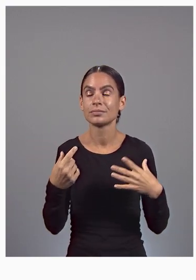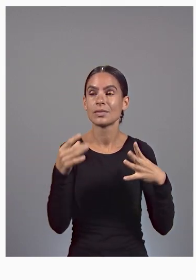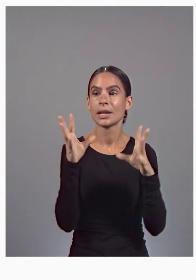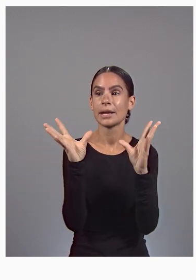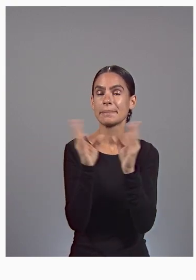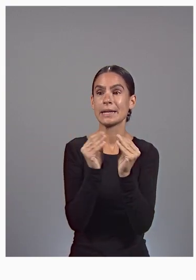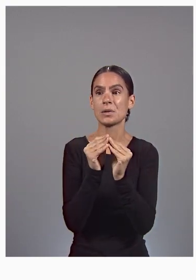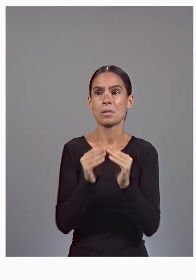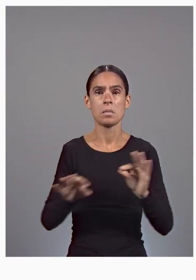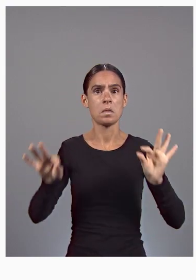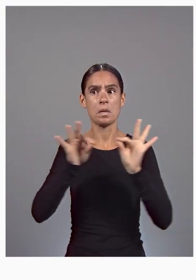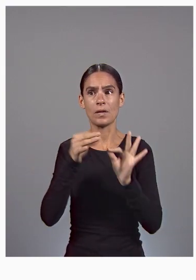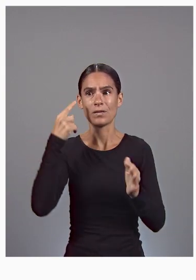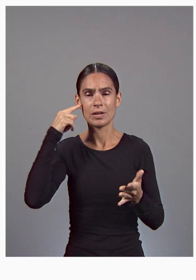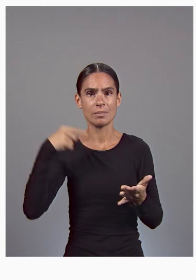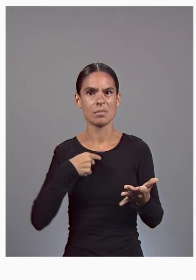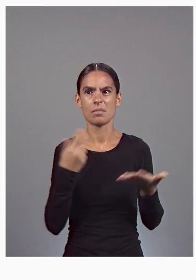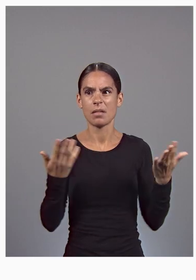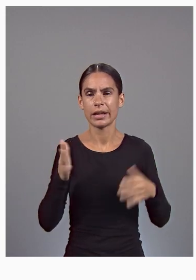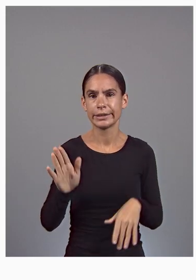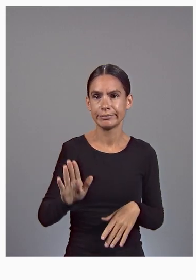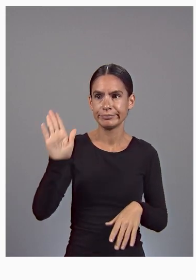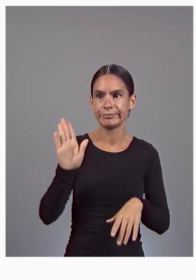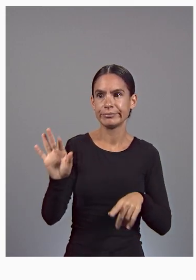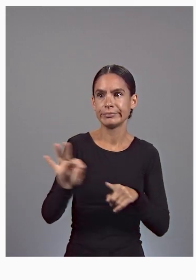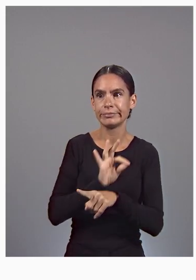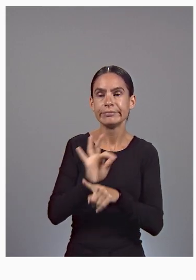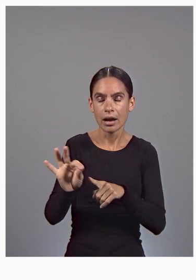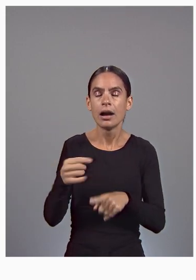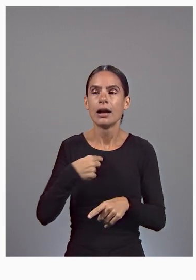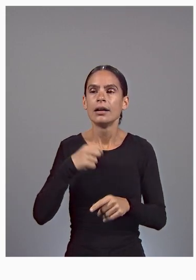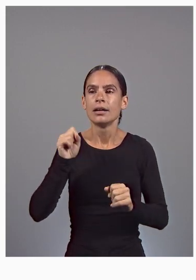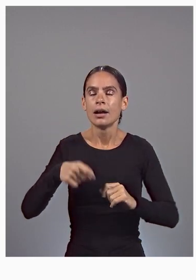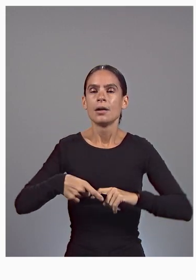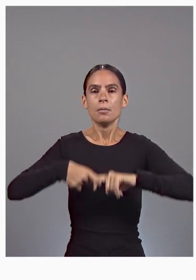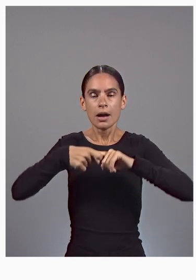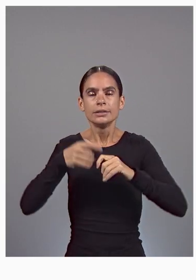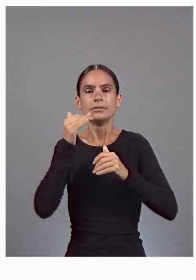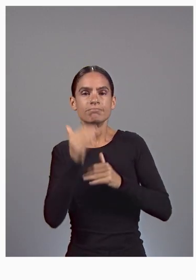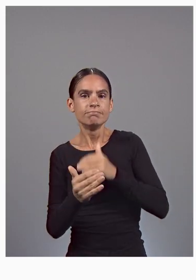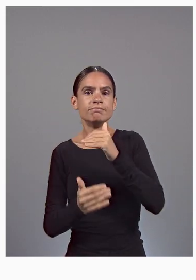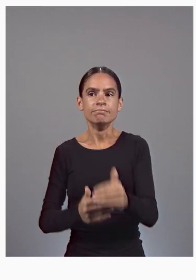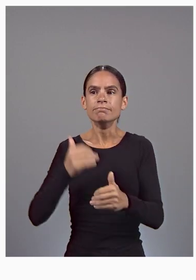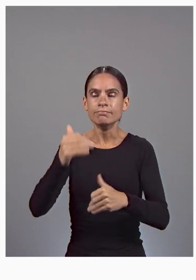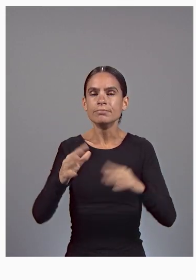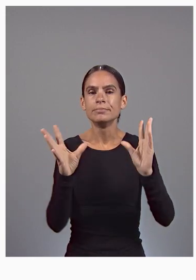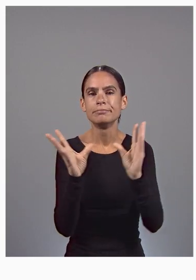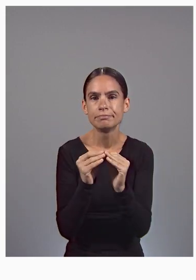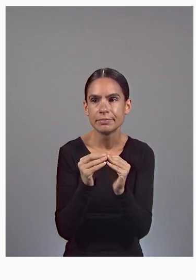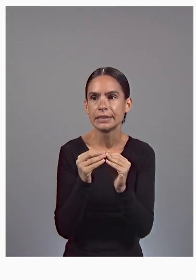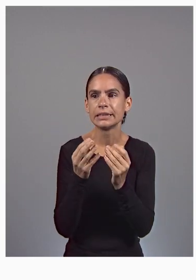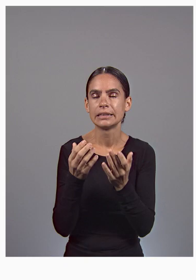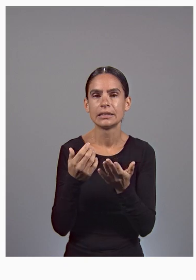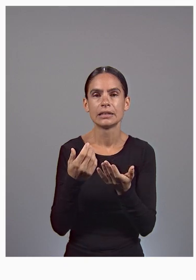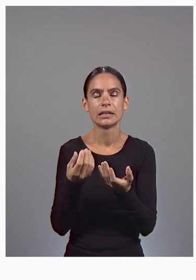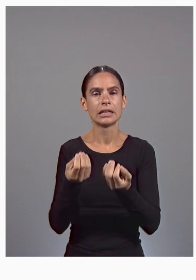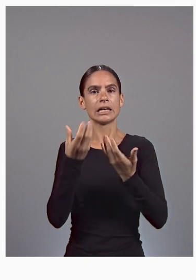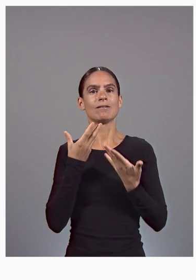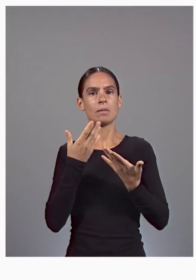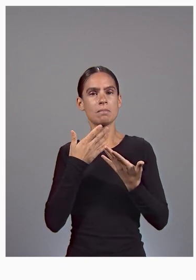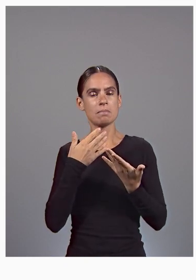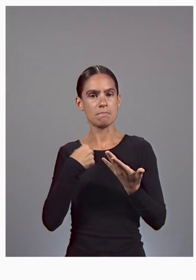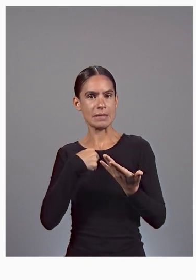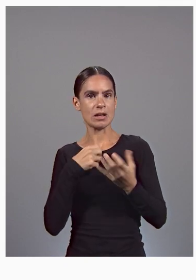me to pause the cadence of the meeting to provide an opportunity to share my thoughts. Then we realized that this made meetings better